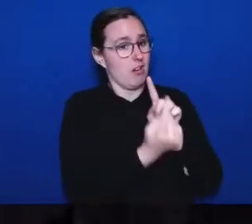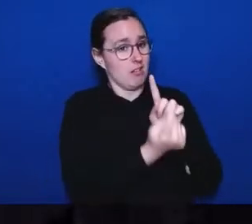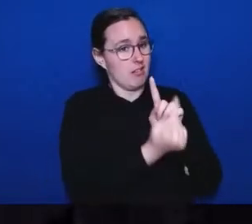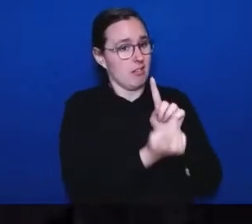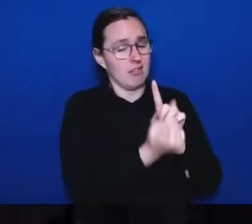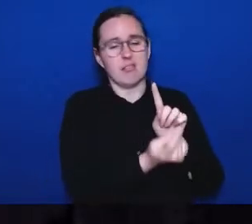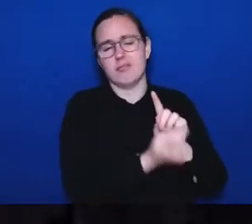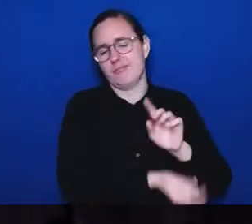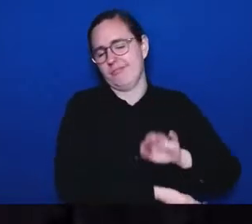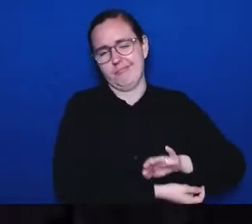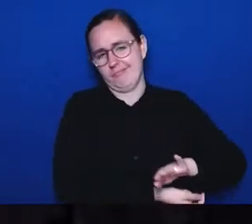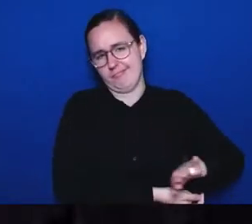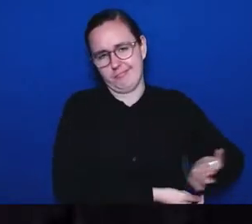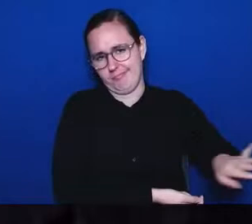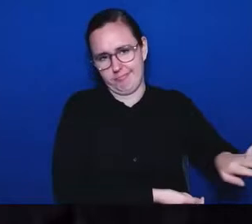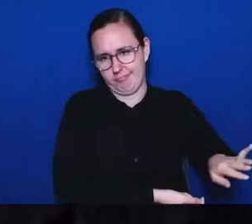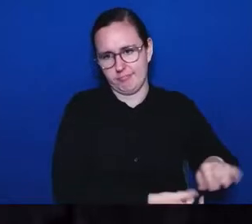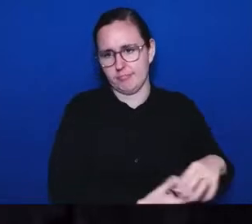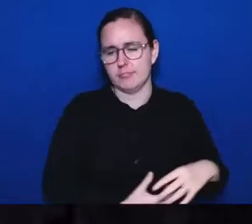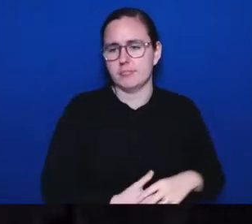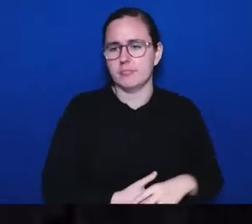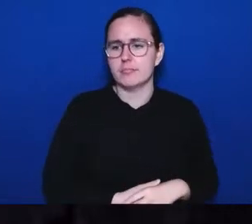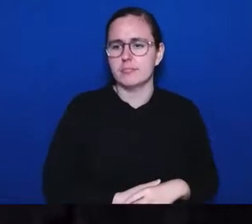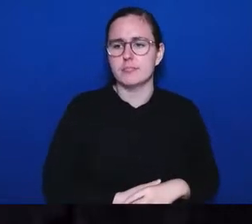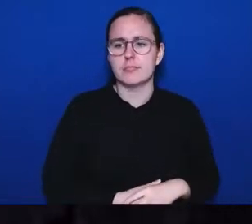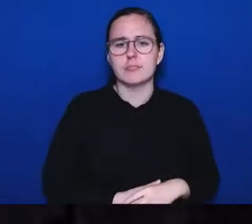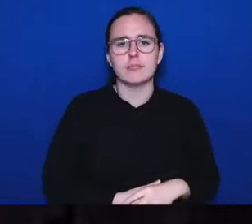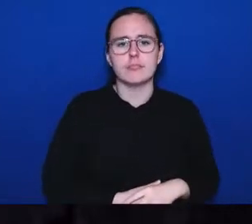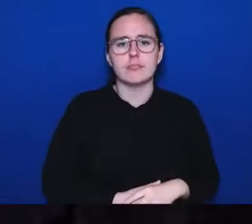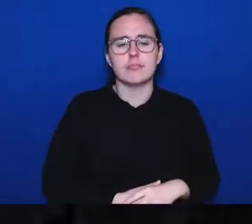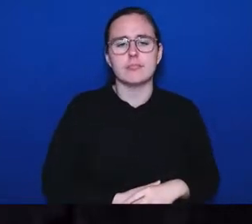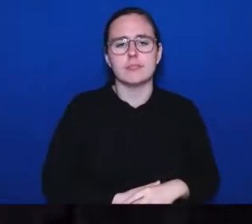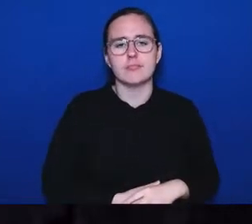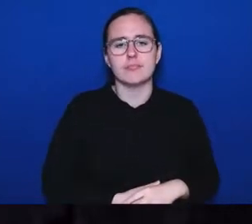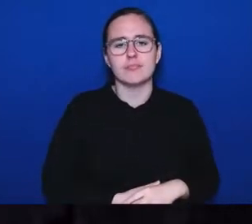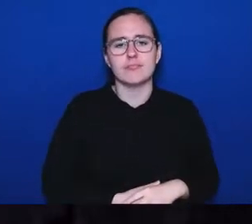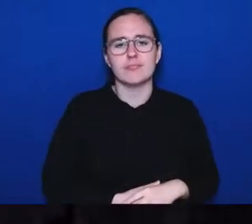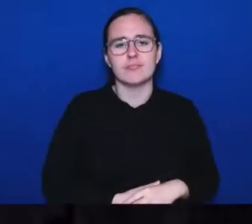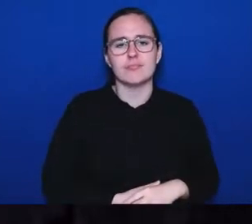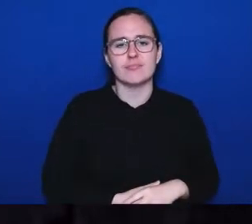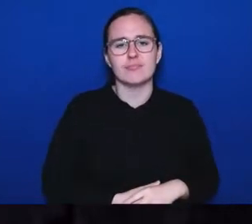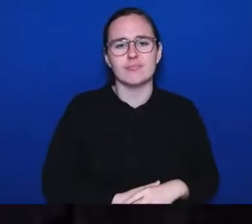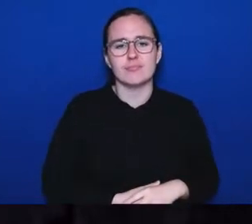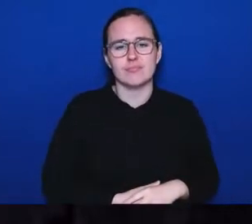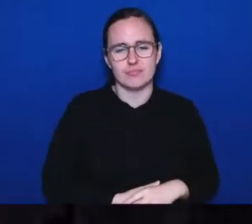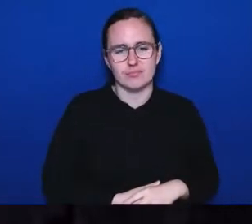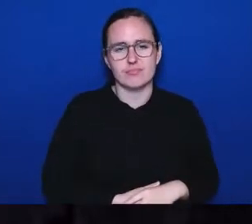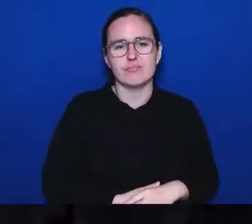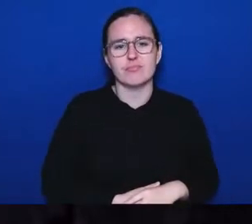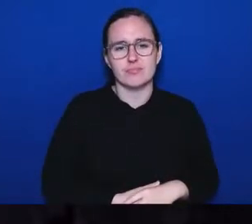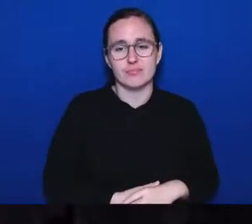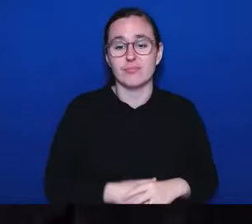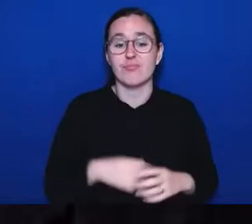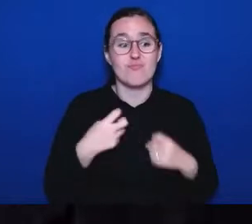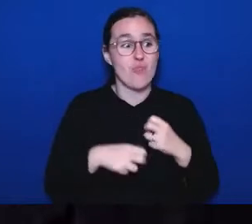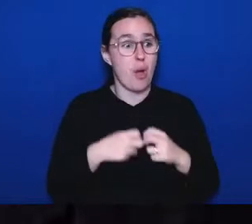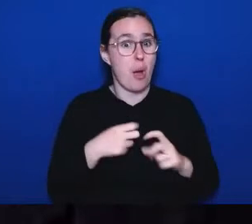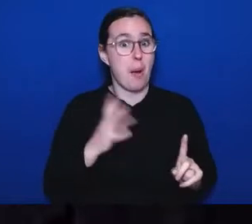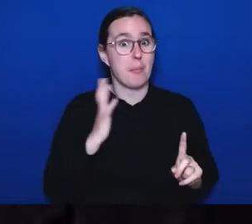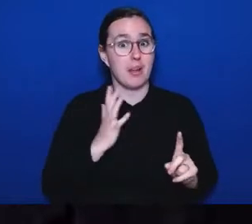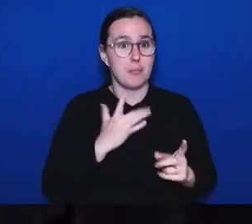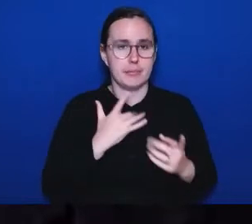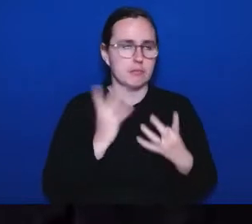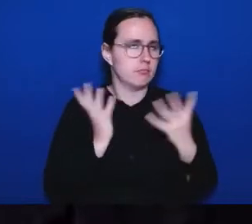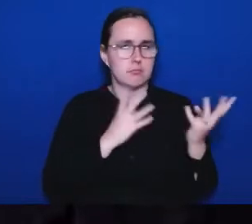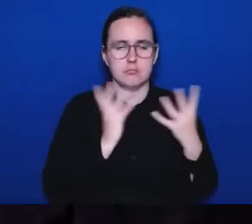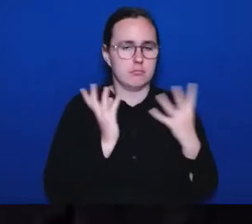down a little bit in the last couple of years, but the most fee-for-service problems, to one where a lot of doctors are going to be working on this new model. I think that's good news for patients and